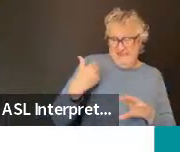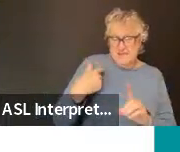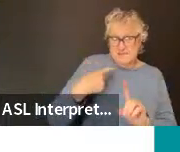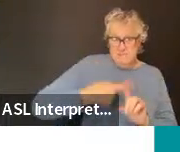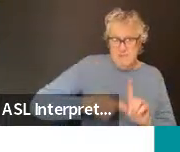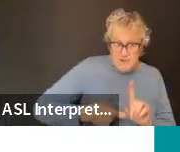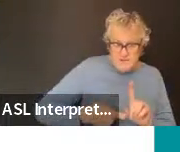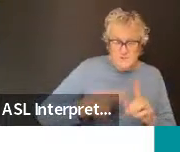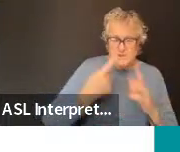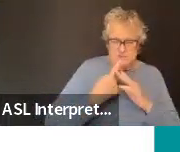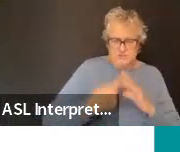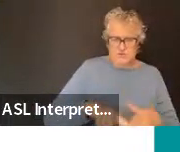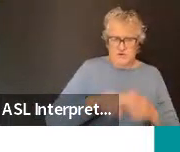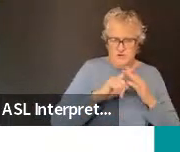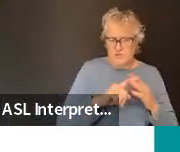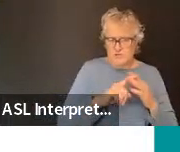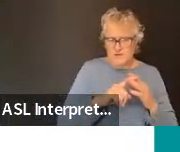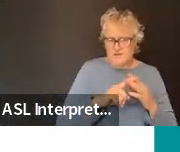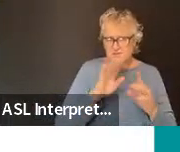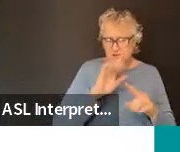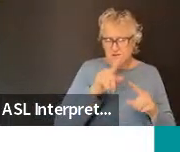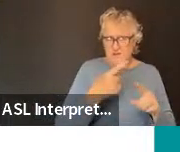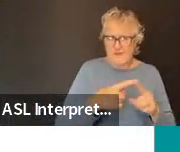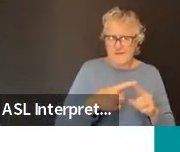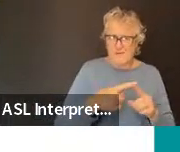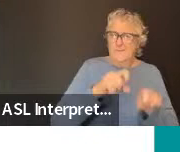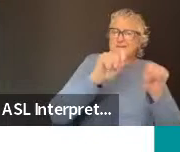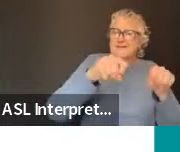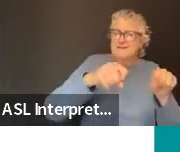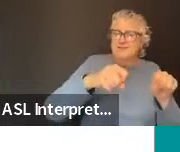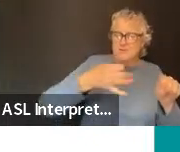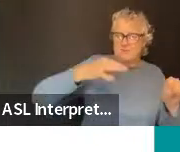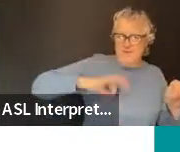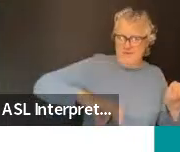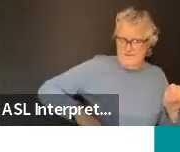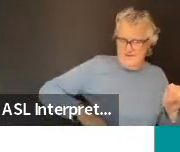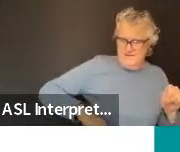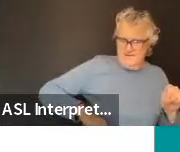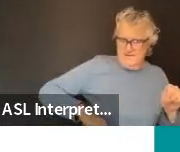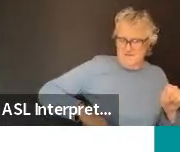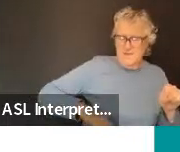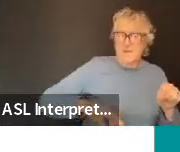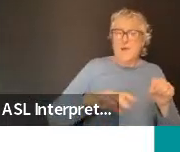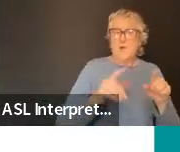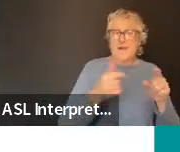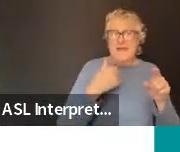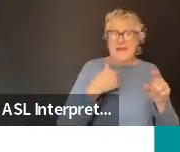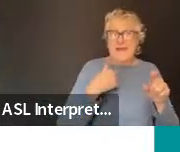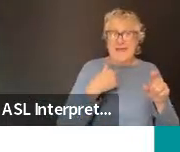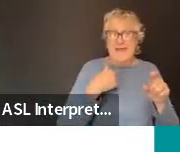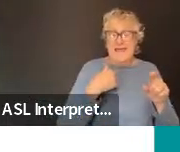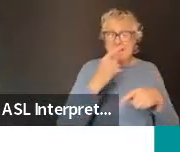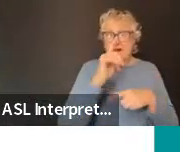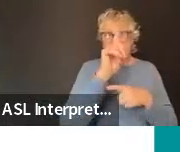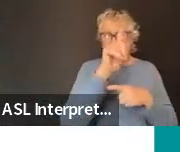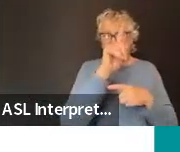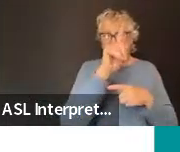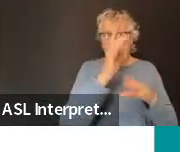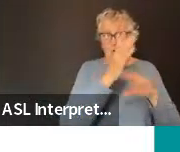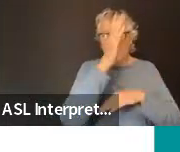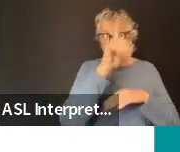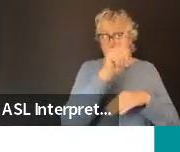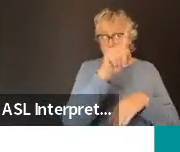potential benefits. To give some context, we had over 140 in the brainstorm. We're down to about 50 as we look